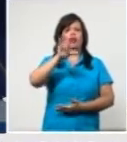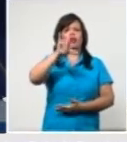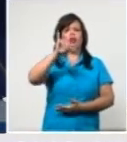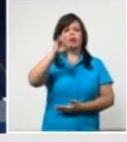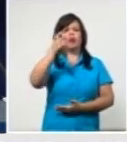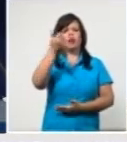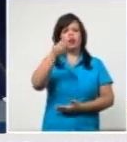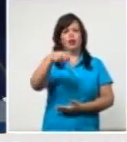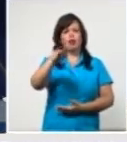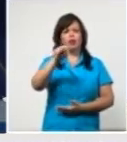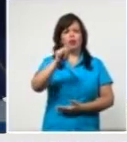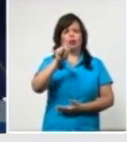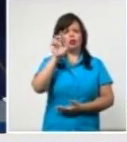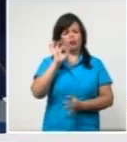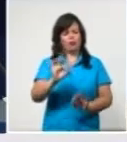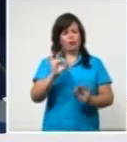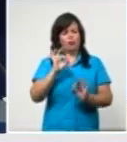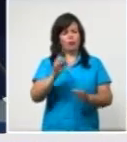basis.